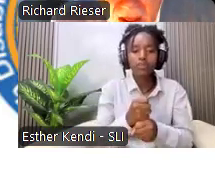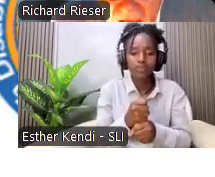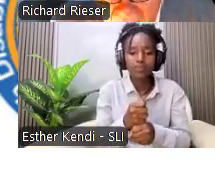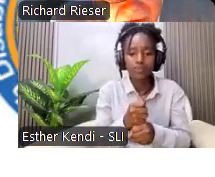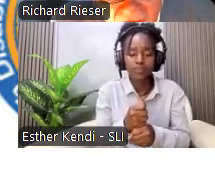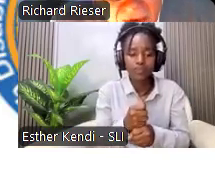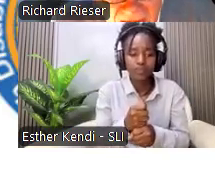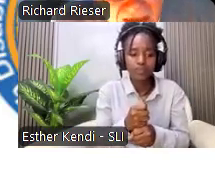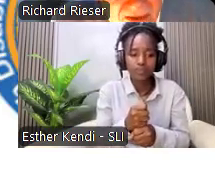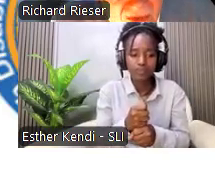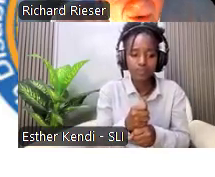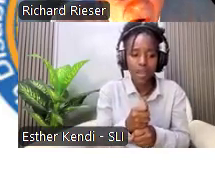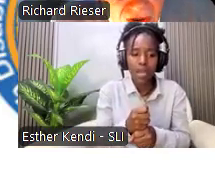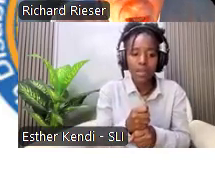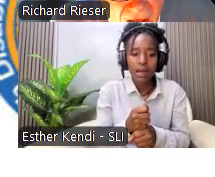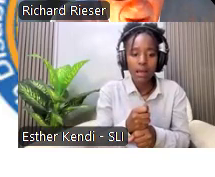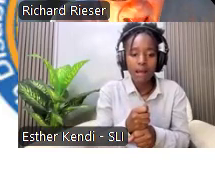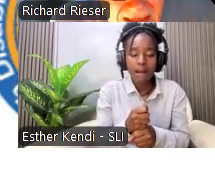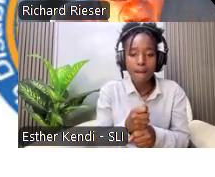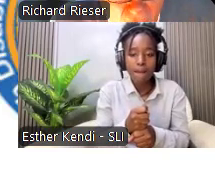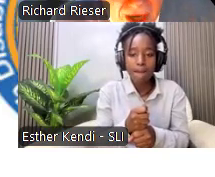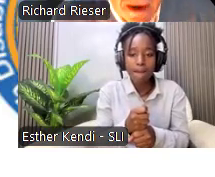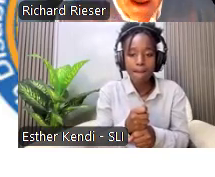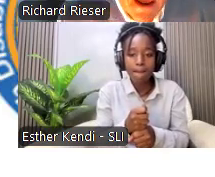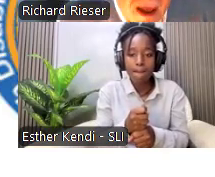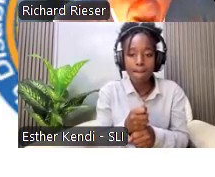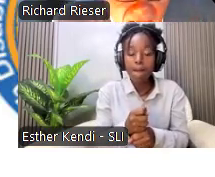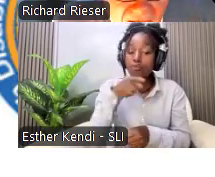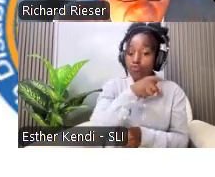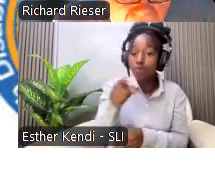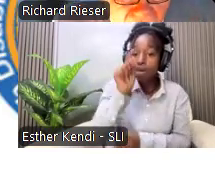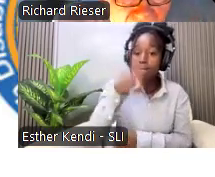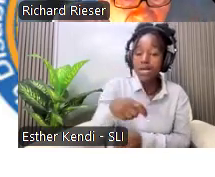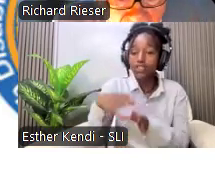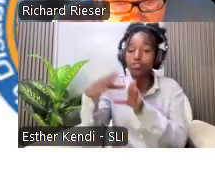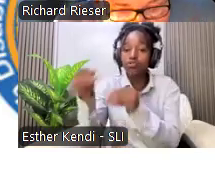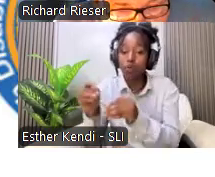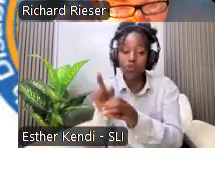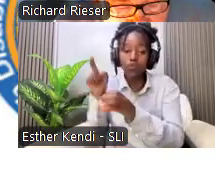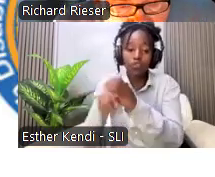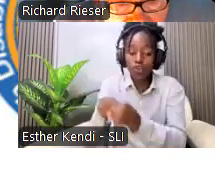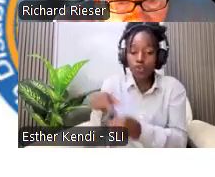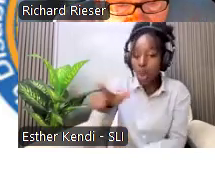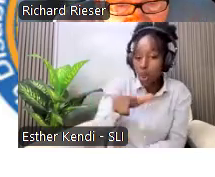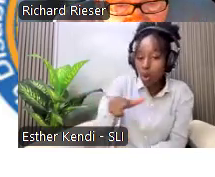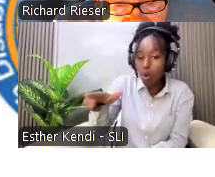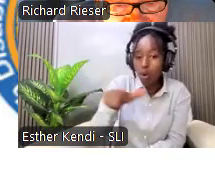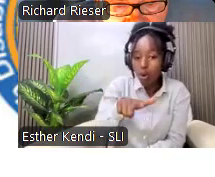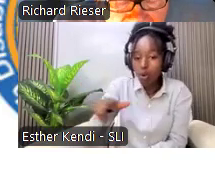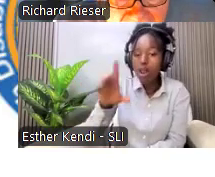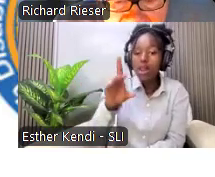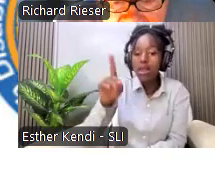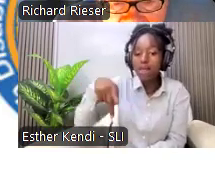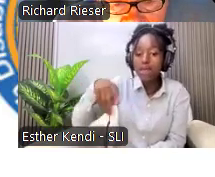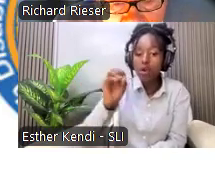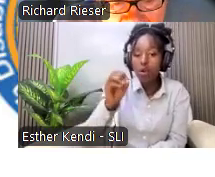Forum enough? No, it isn't. You've got to go and join a local DPO or your national